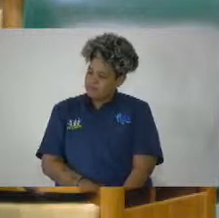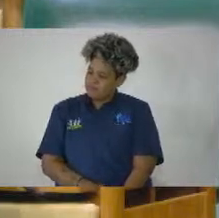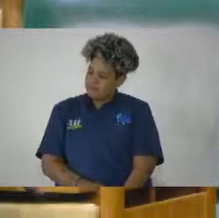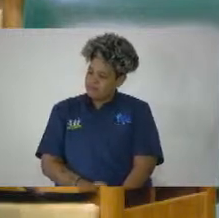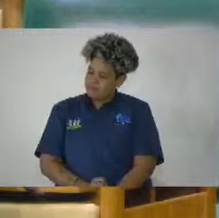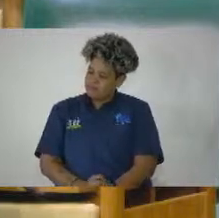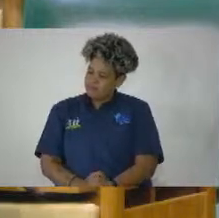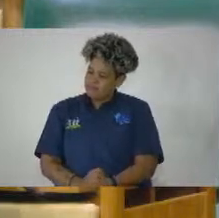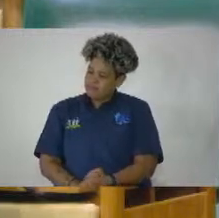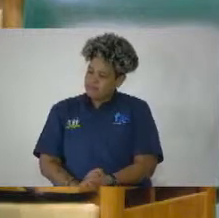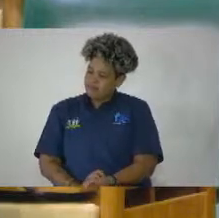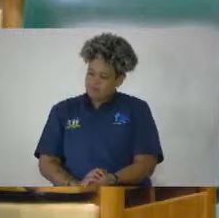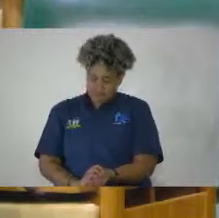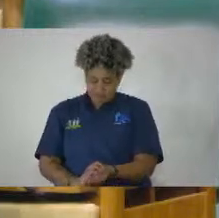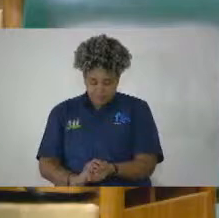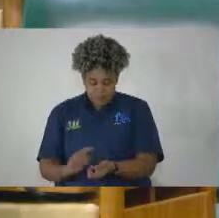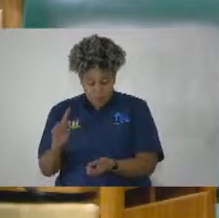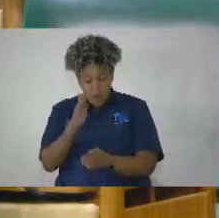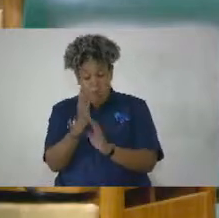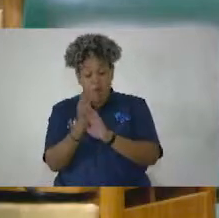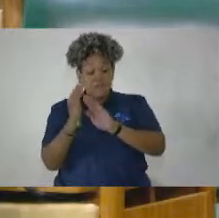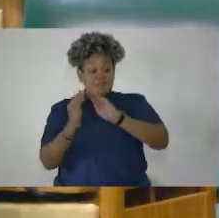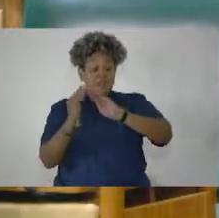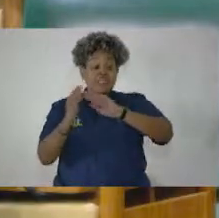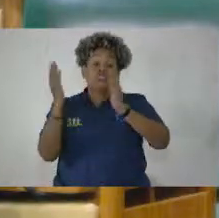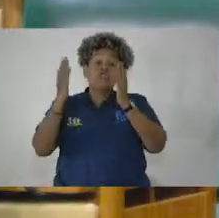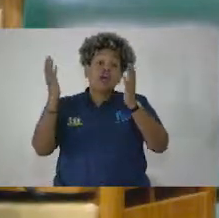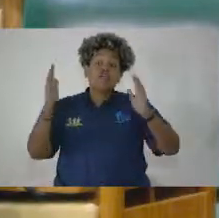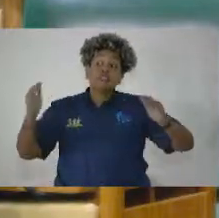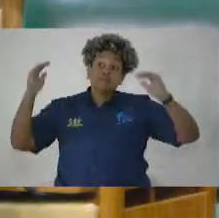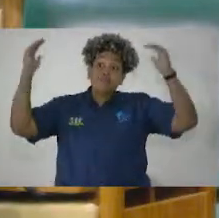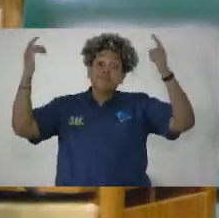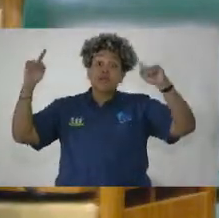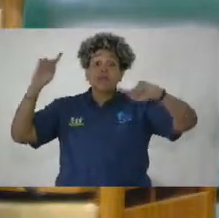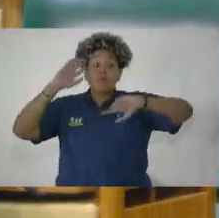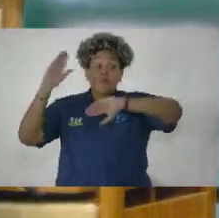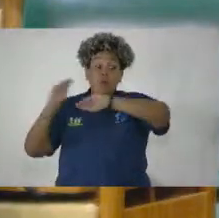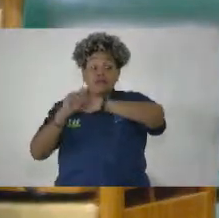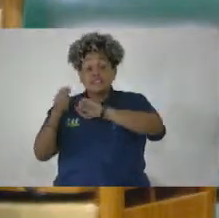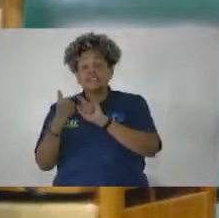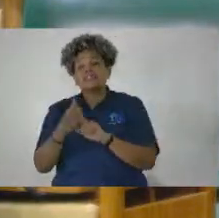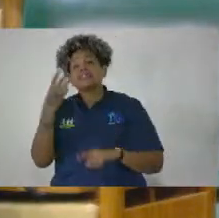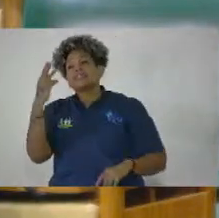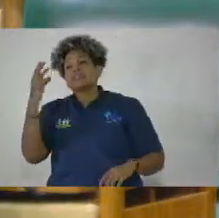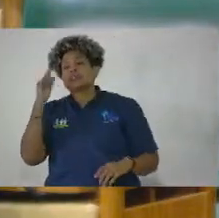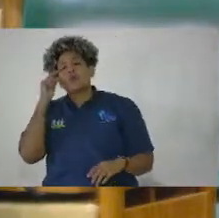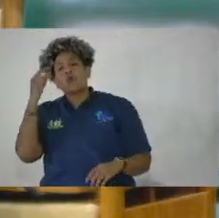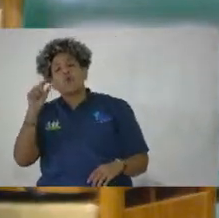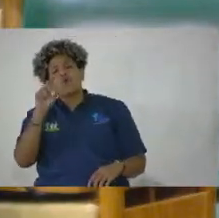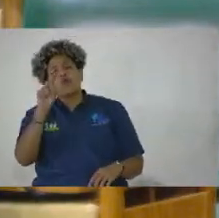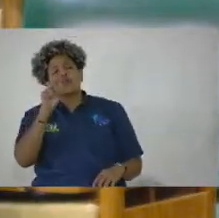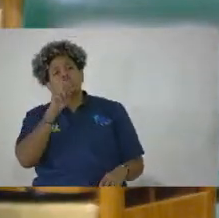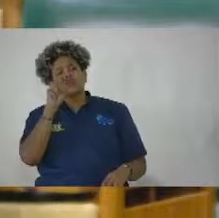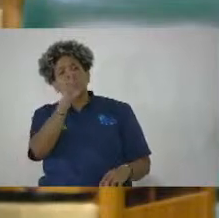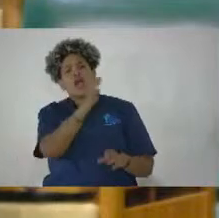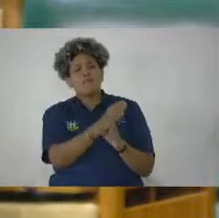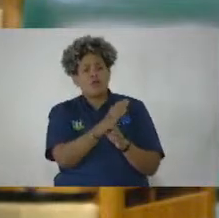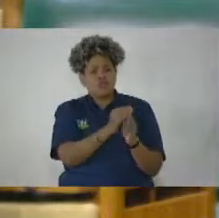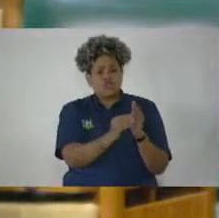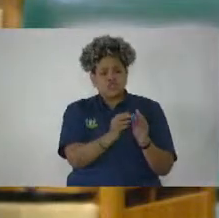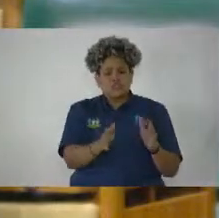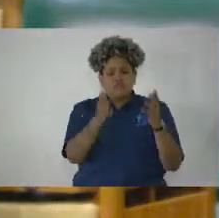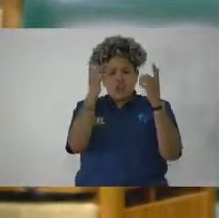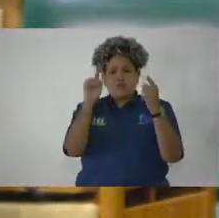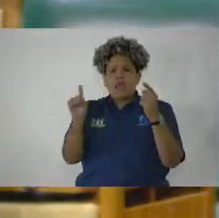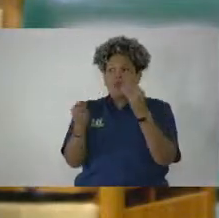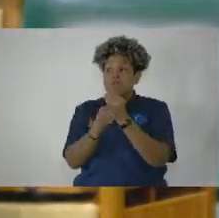the service will be elevated. In addition, Mr. Speaker, 16 Golden Dragon buses to be refurbished.